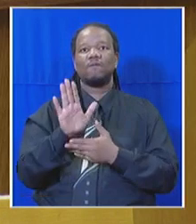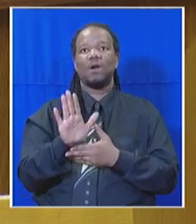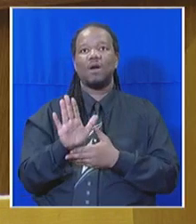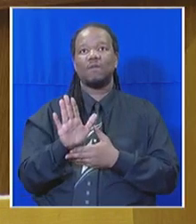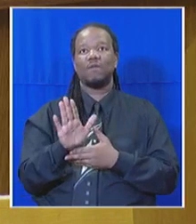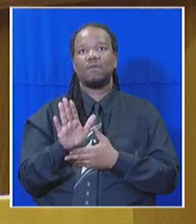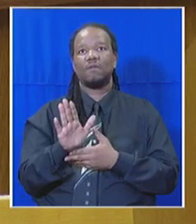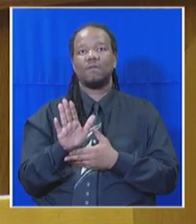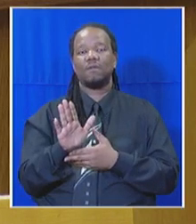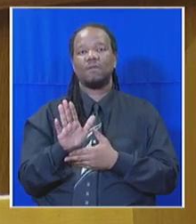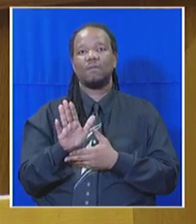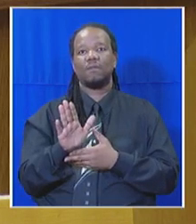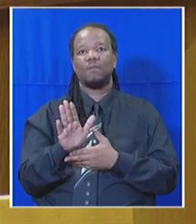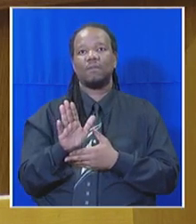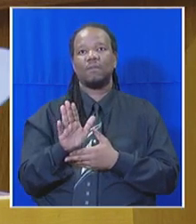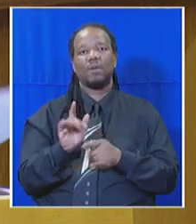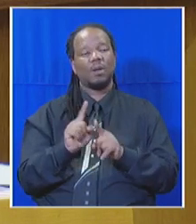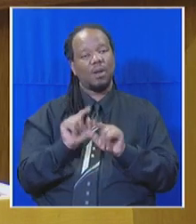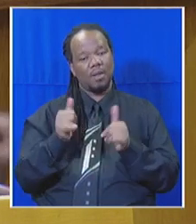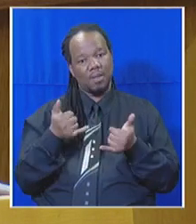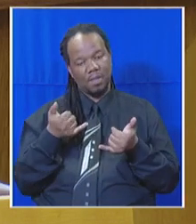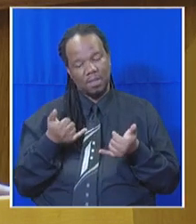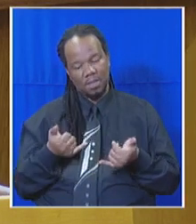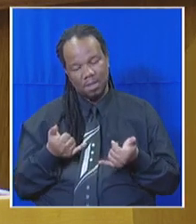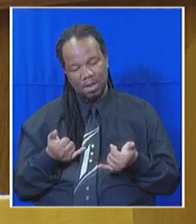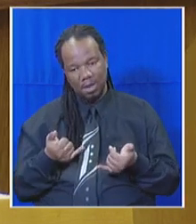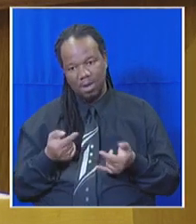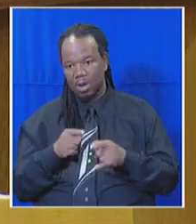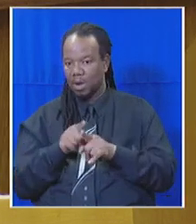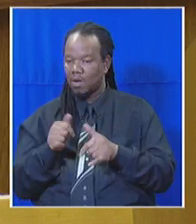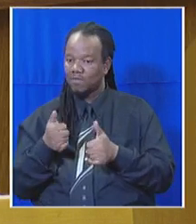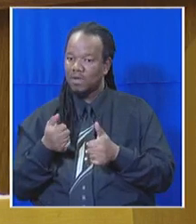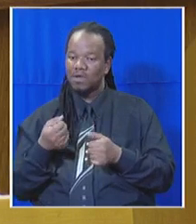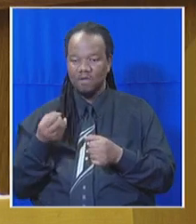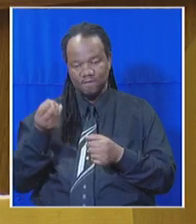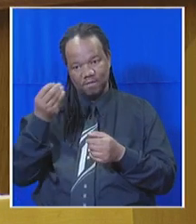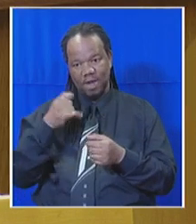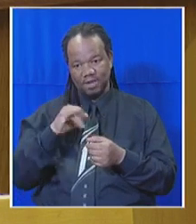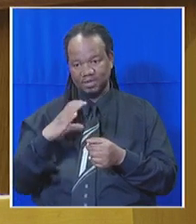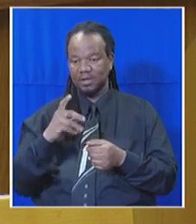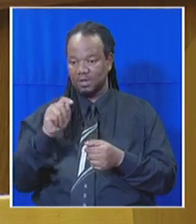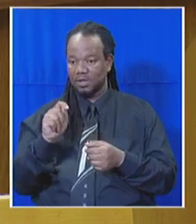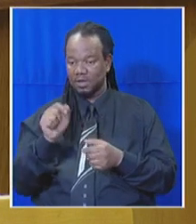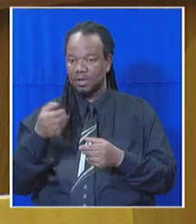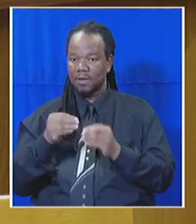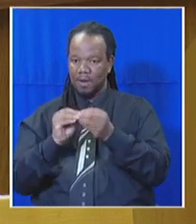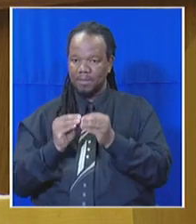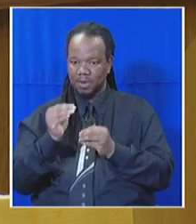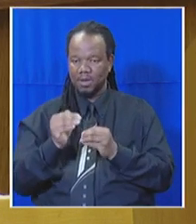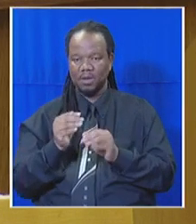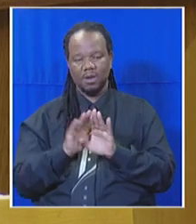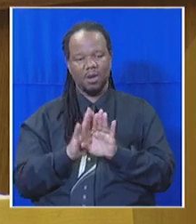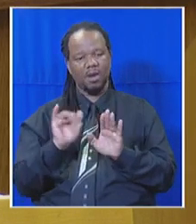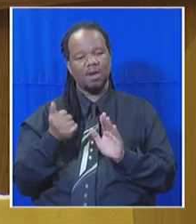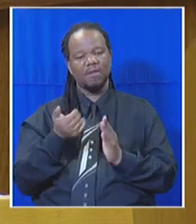of current information systems. 6, improving records management